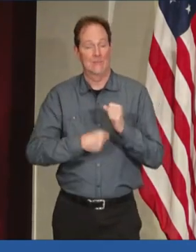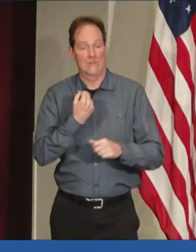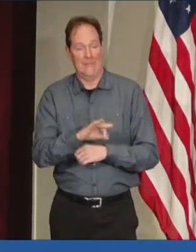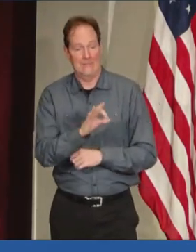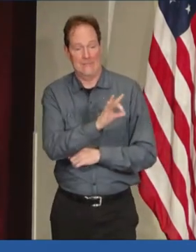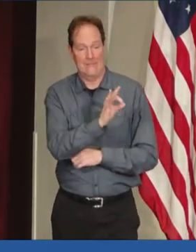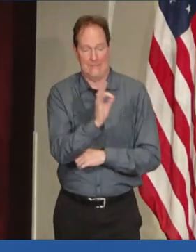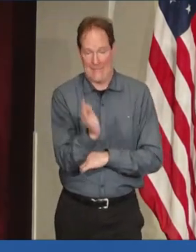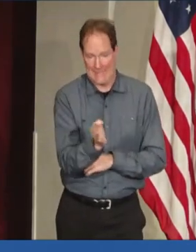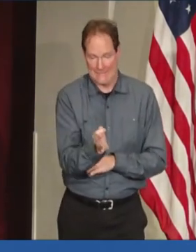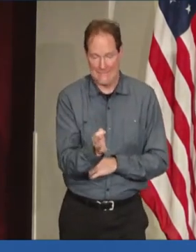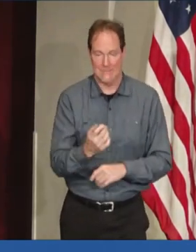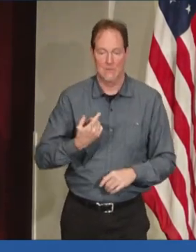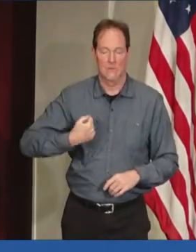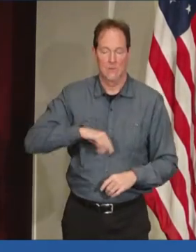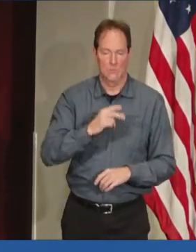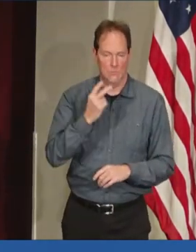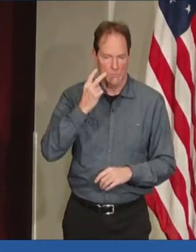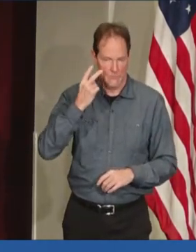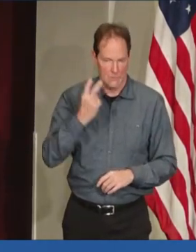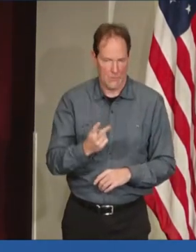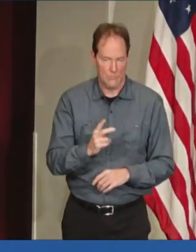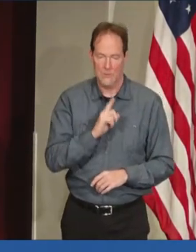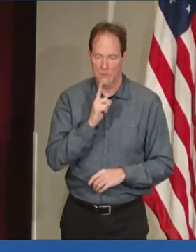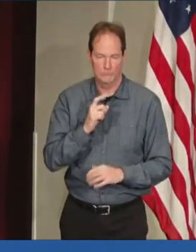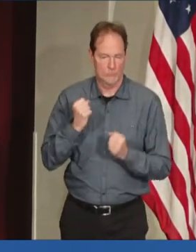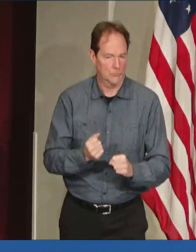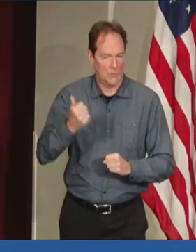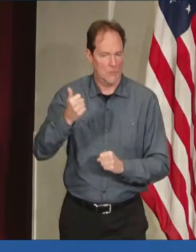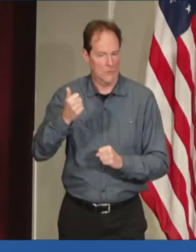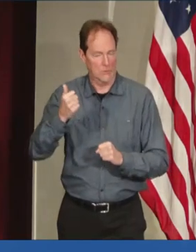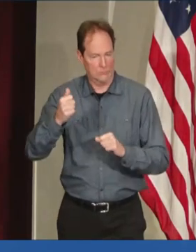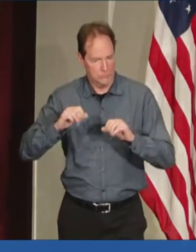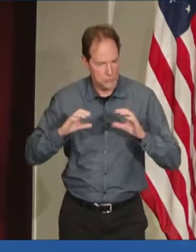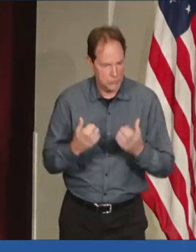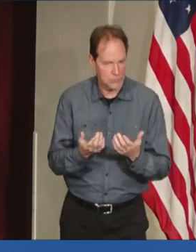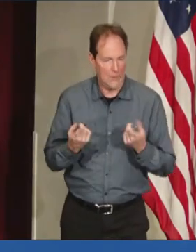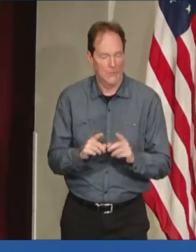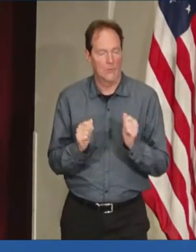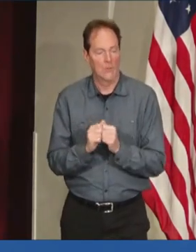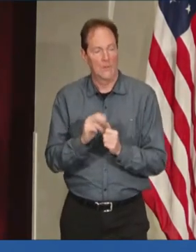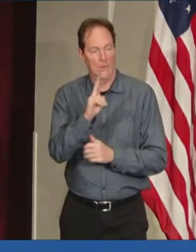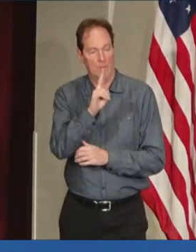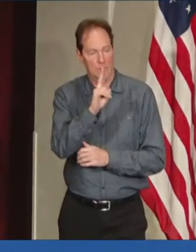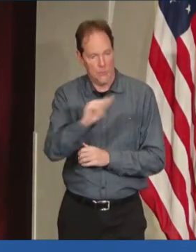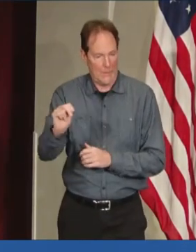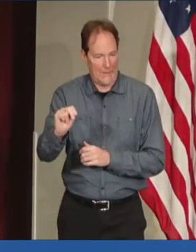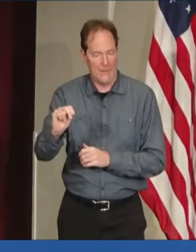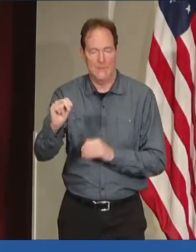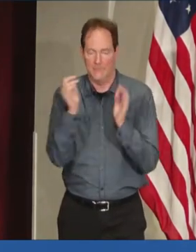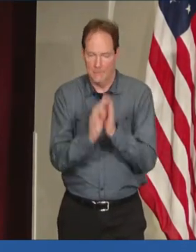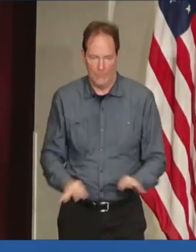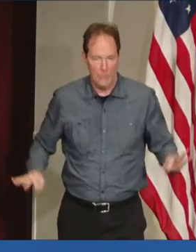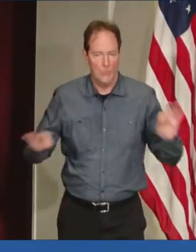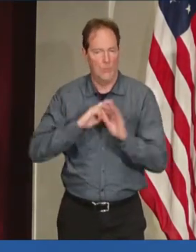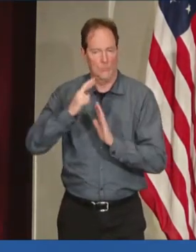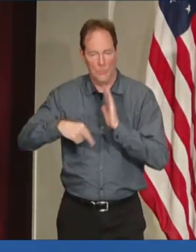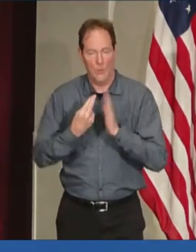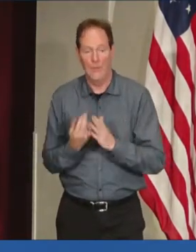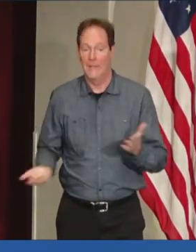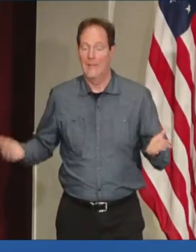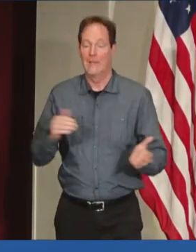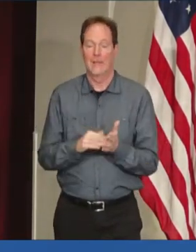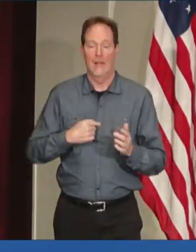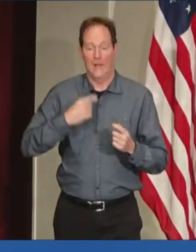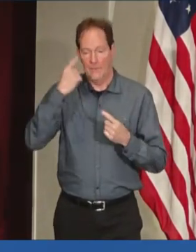to see a really stronger movement happening where the UN was playing a very important role. And again, I think the